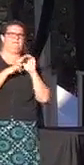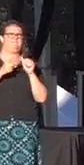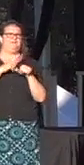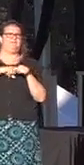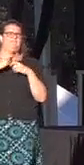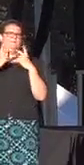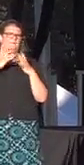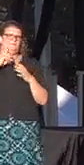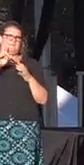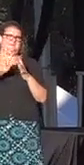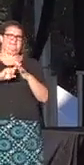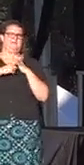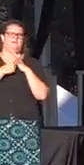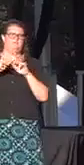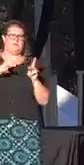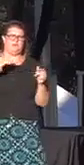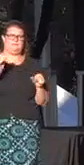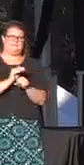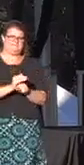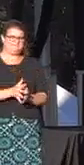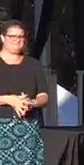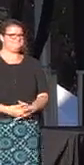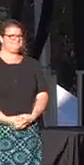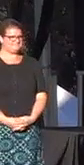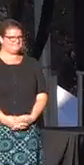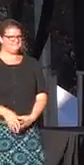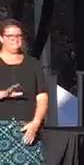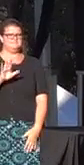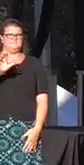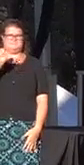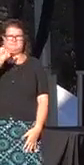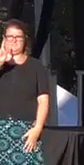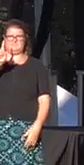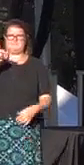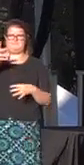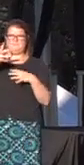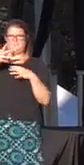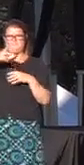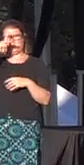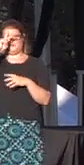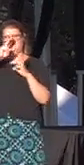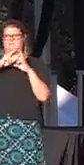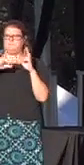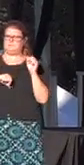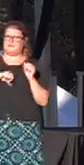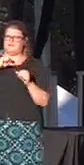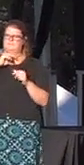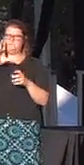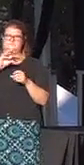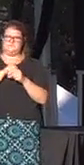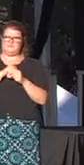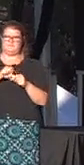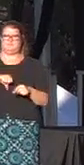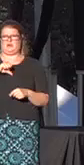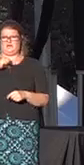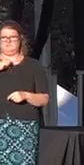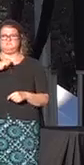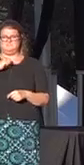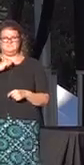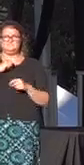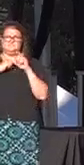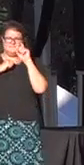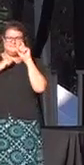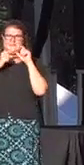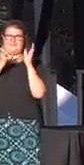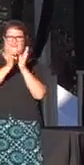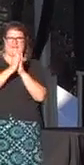this kickoff party tonight. Your San Diego Padres are very proud to be part of Pride. You know,